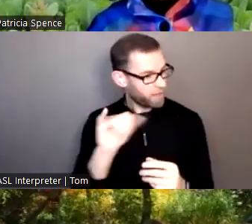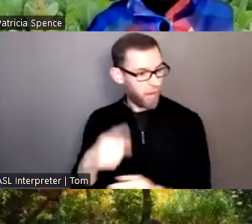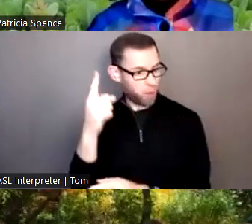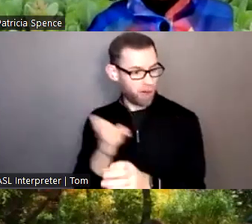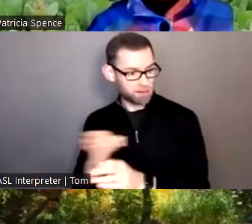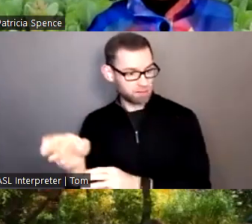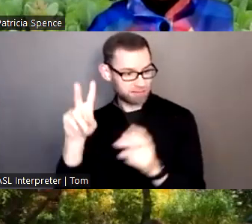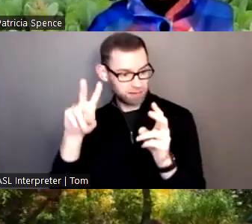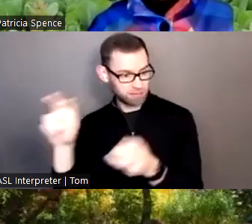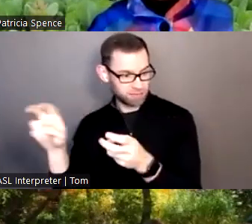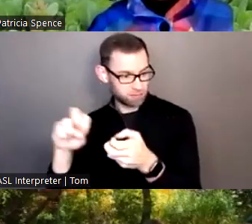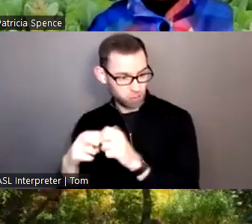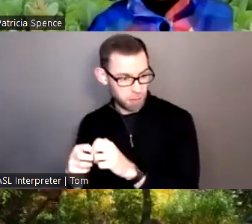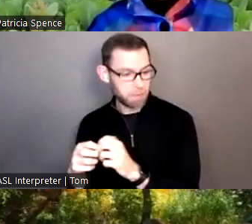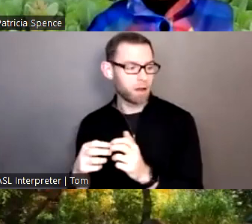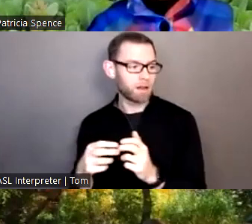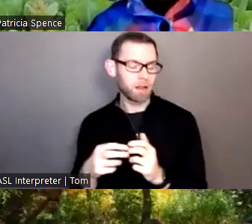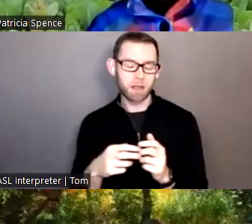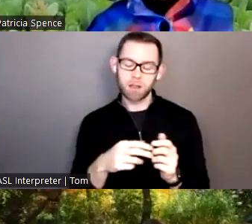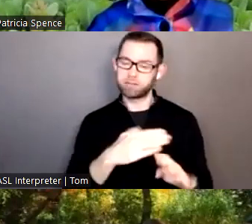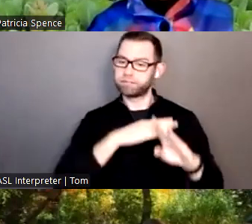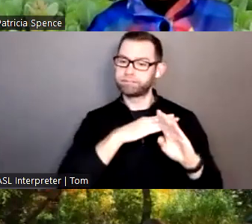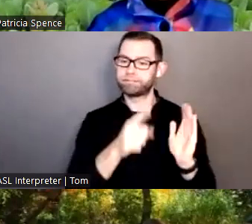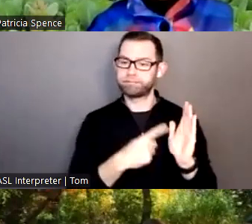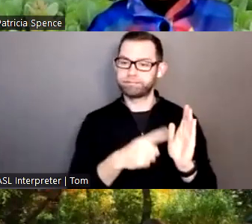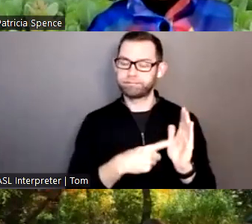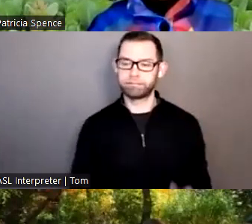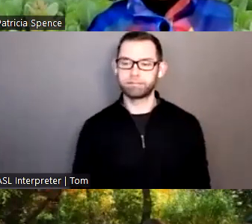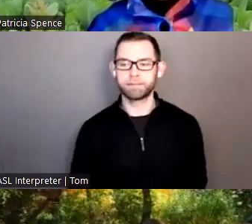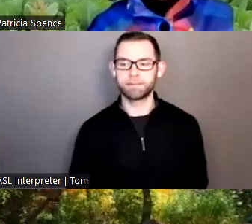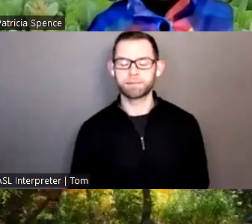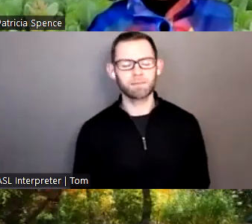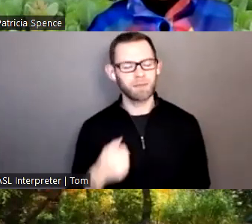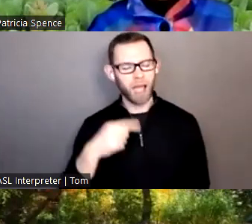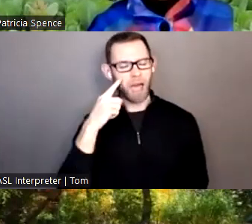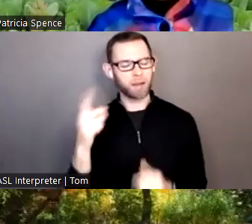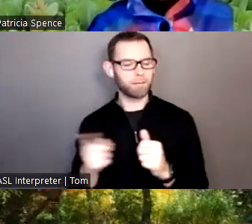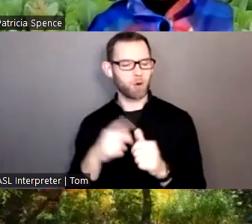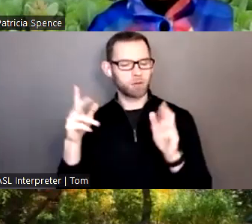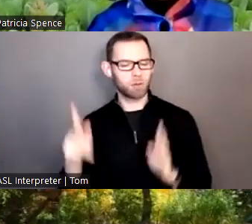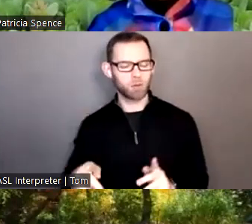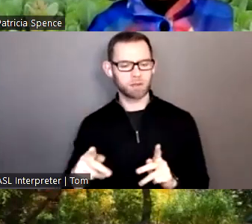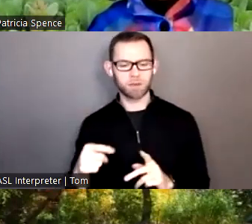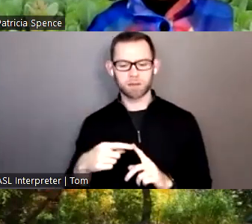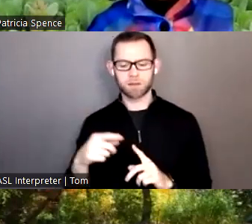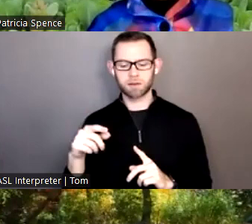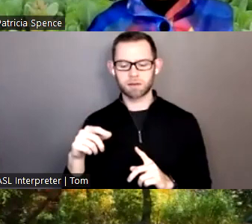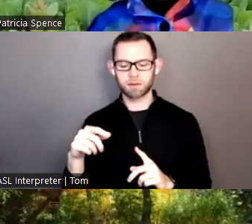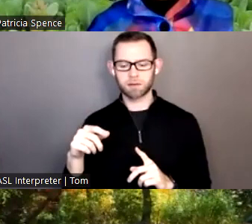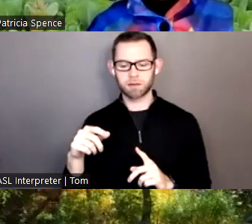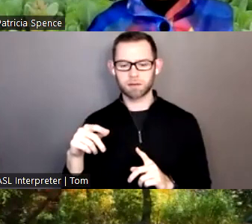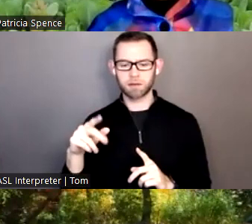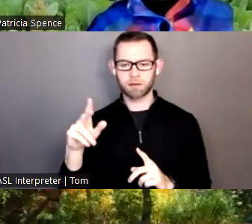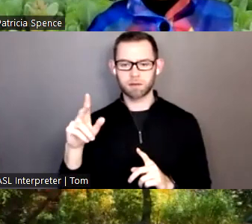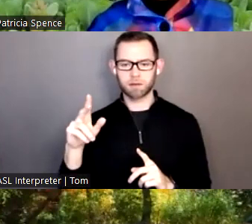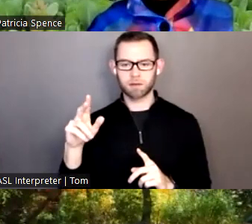And then I think about what one of the, I think our first commenter, Ms. Rodriguez, Ms. Catherine Rodriguez,